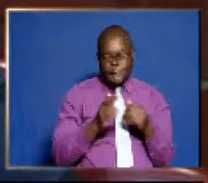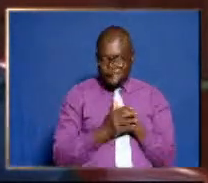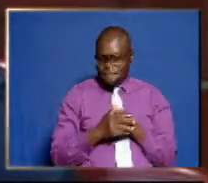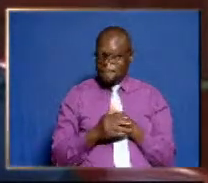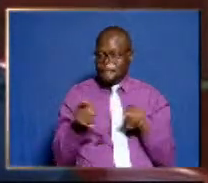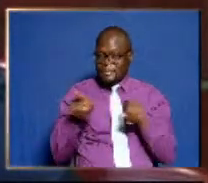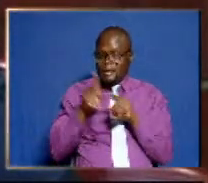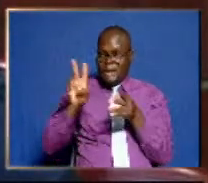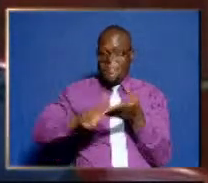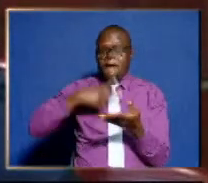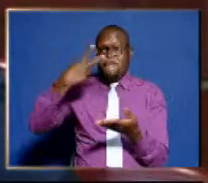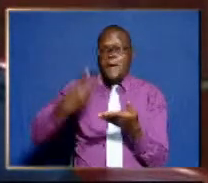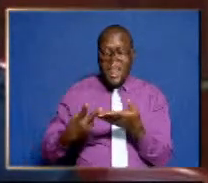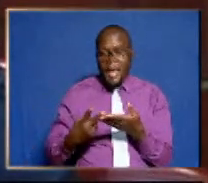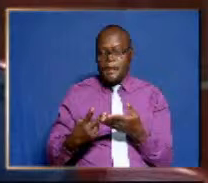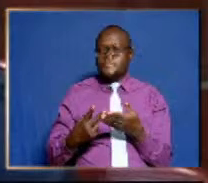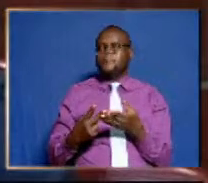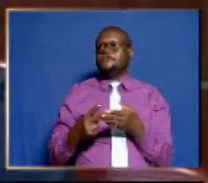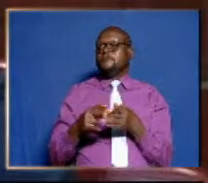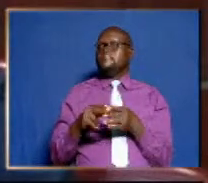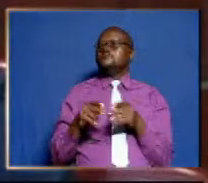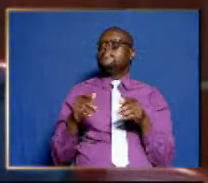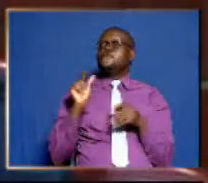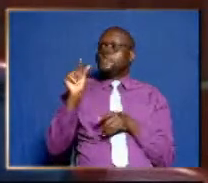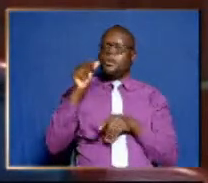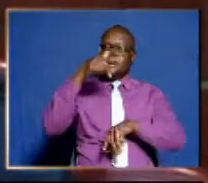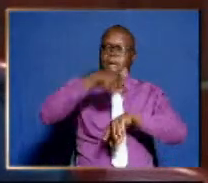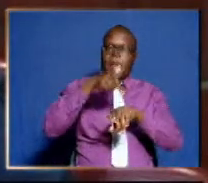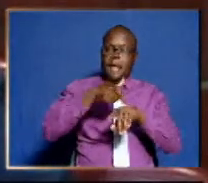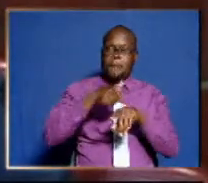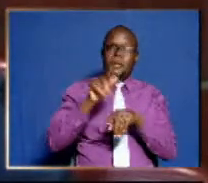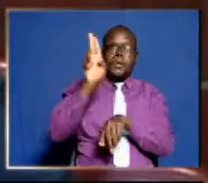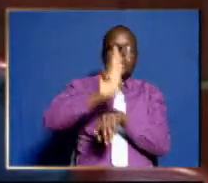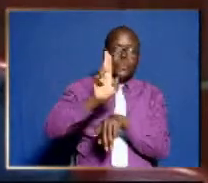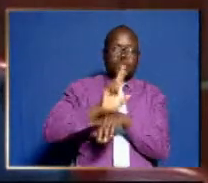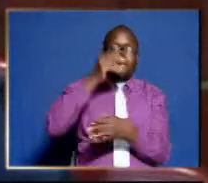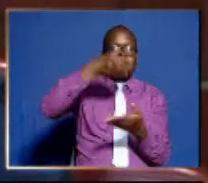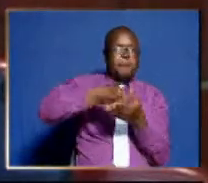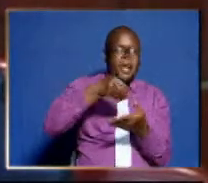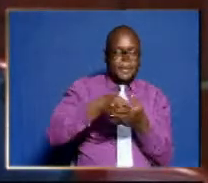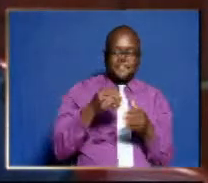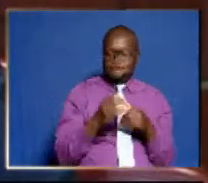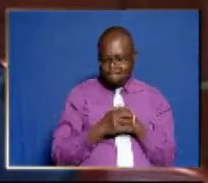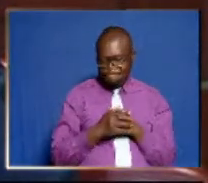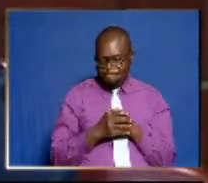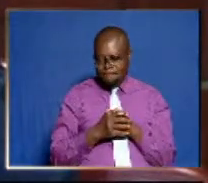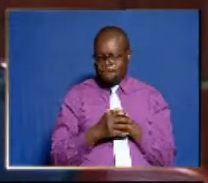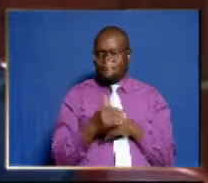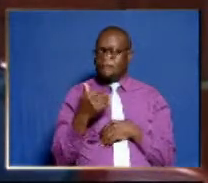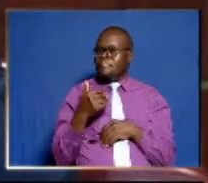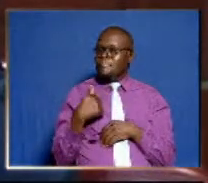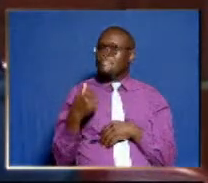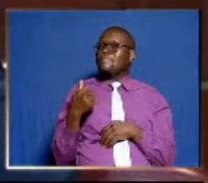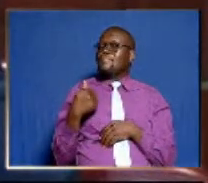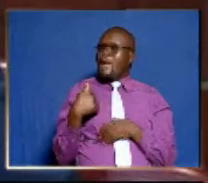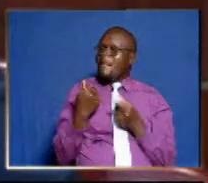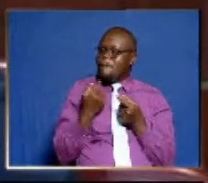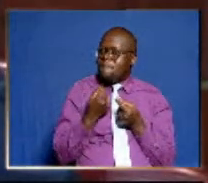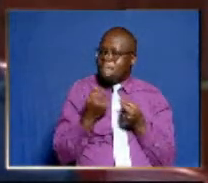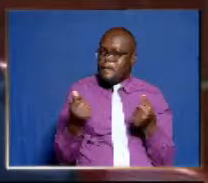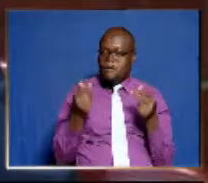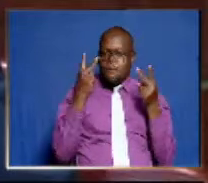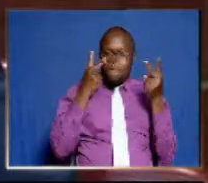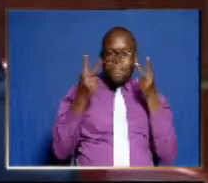failure of the medium-term expenditure framework, Mr. Speaker. There appears to be very little focus on